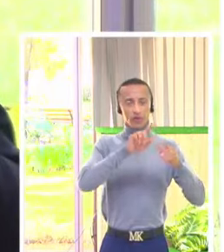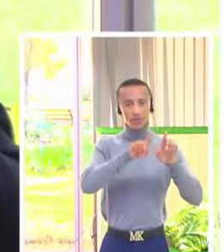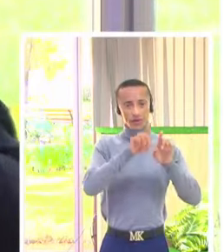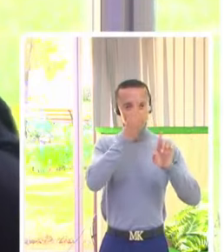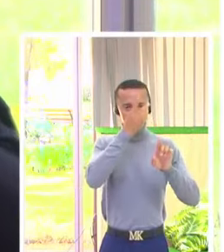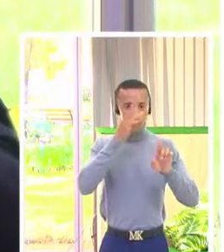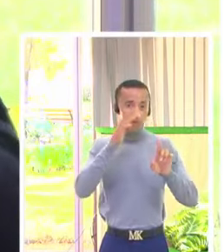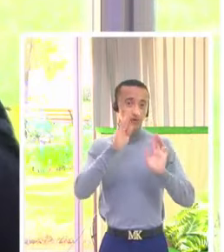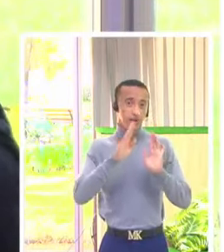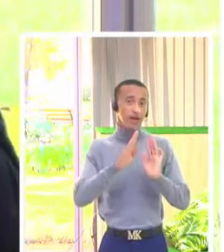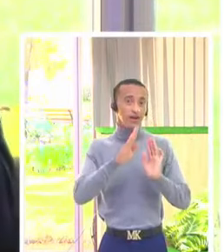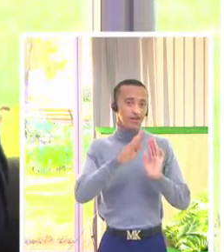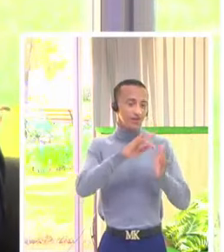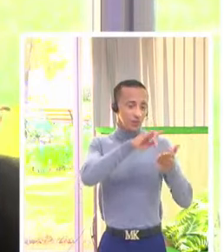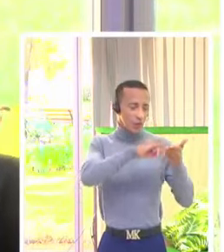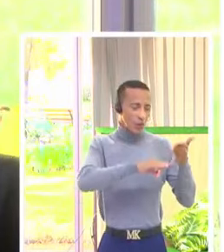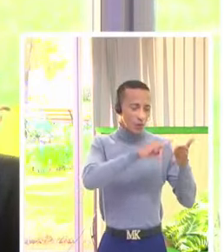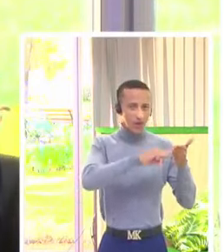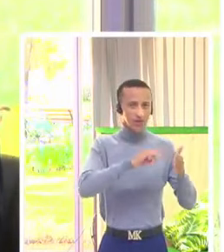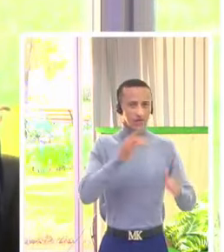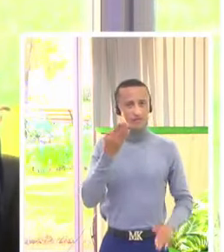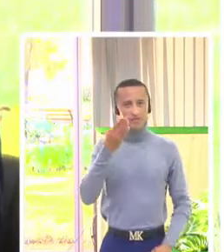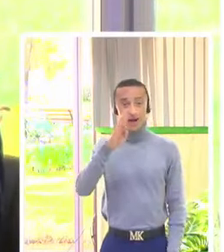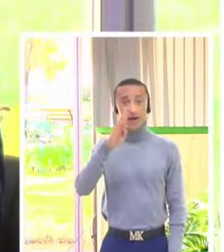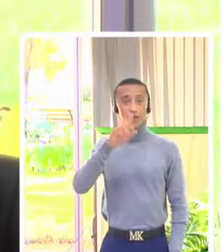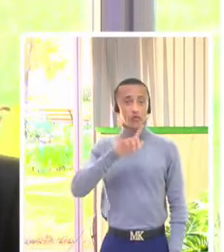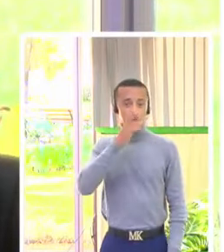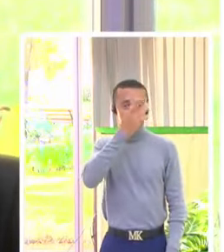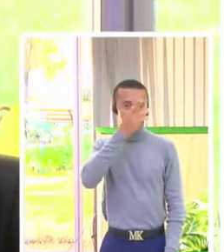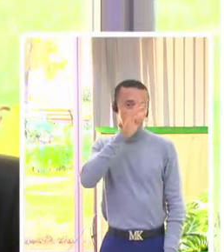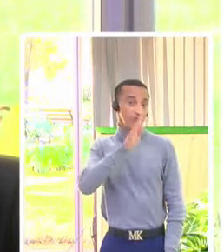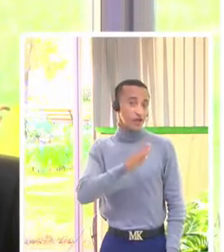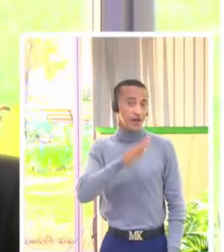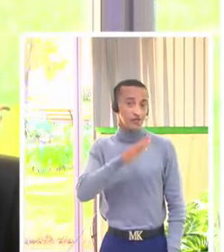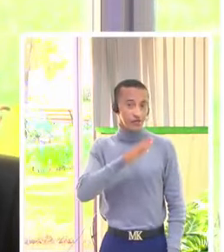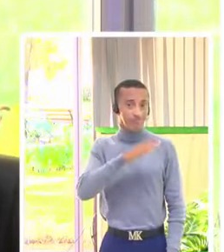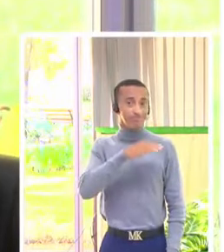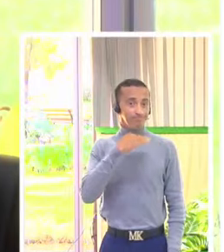some politicians understood that this is going to be